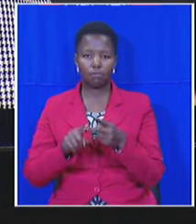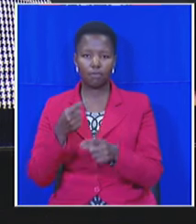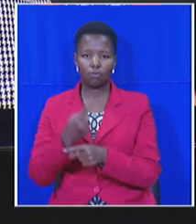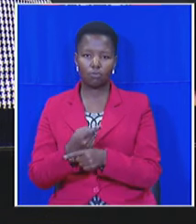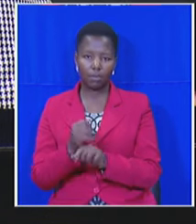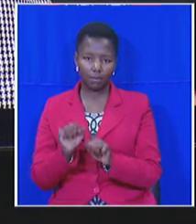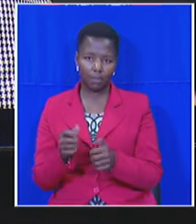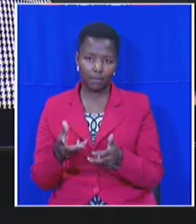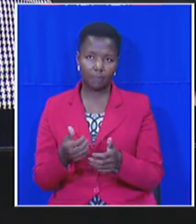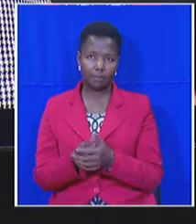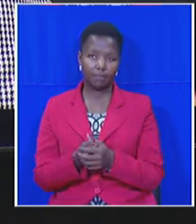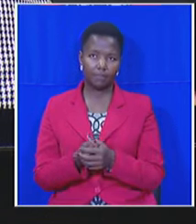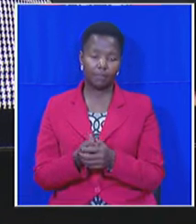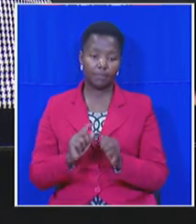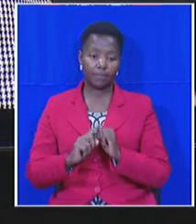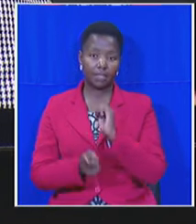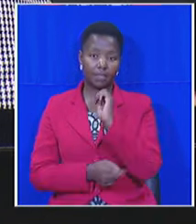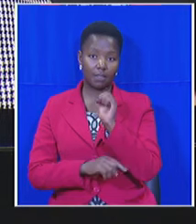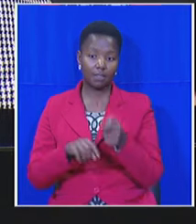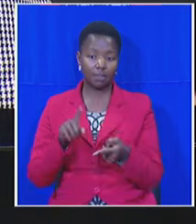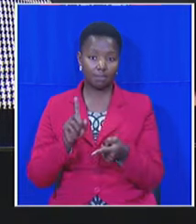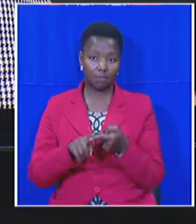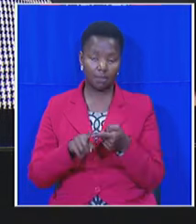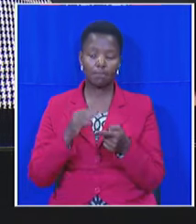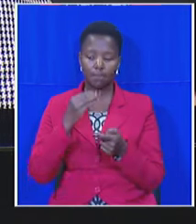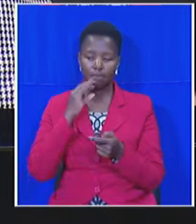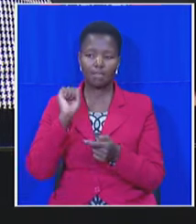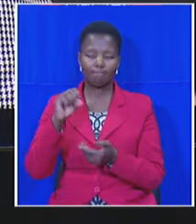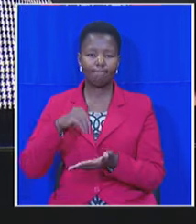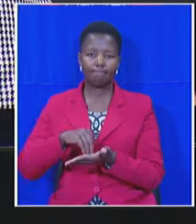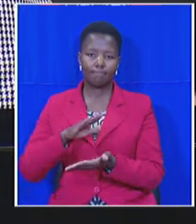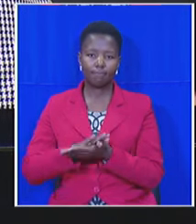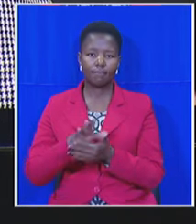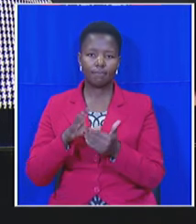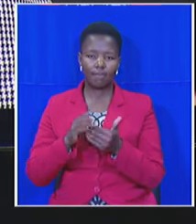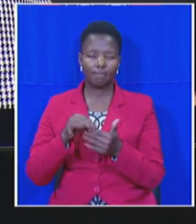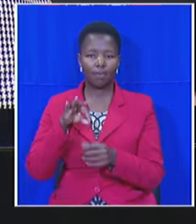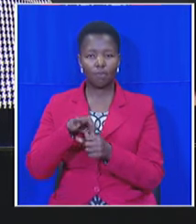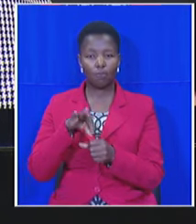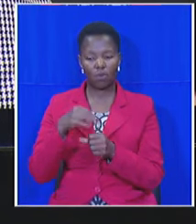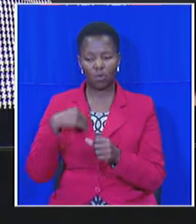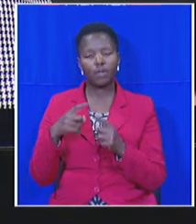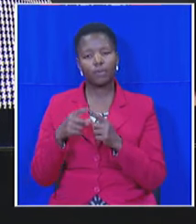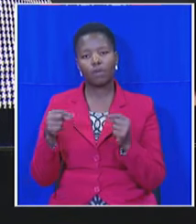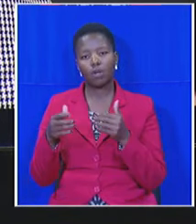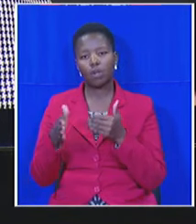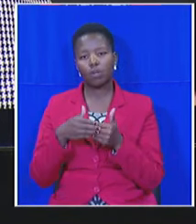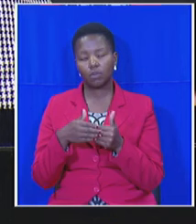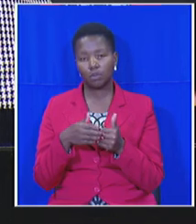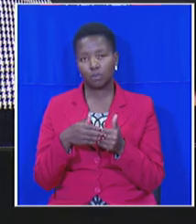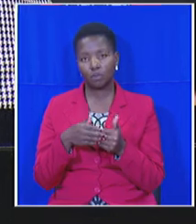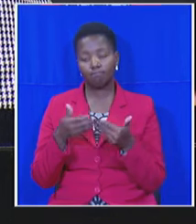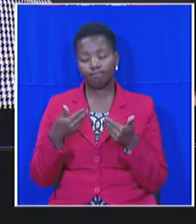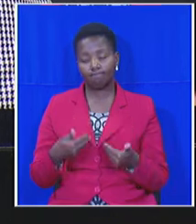button. The last button pressed will be recorded as the member's vote when the voting session is closed by